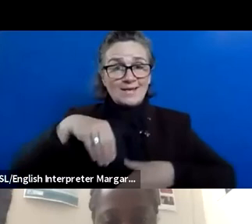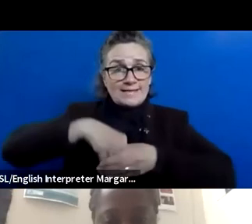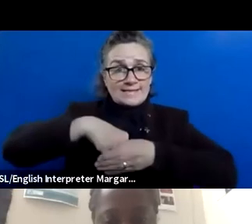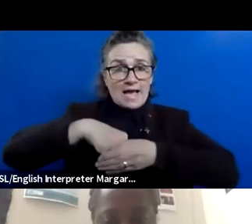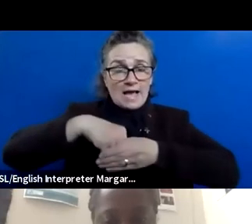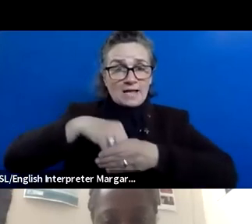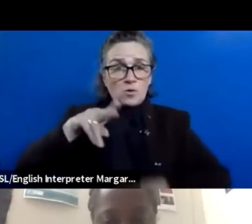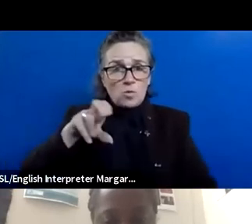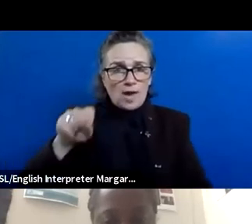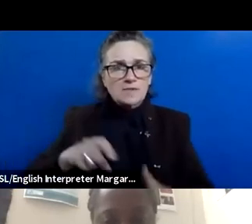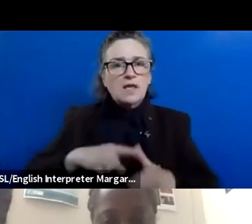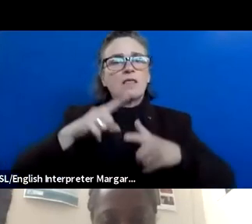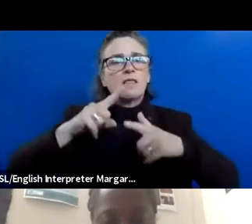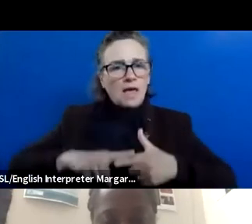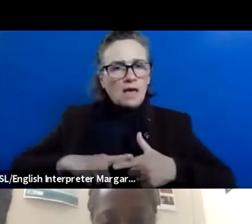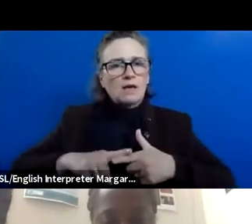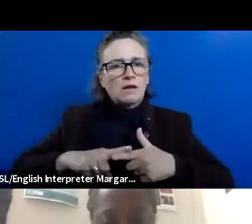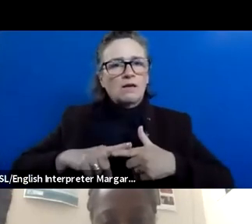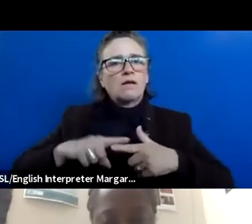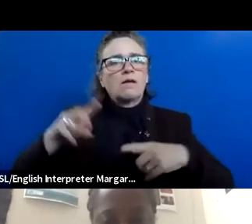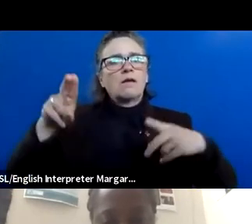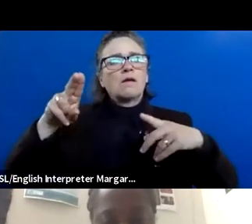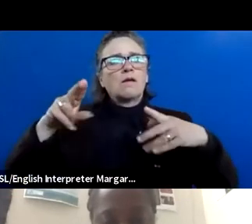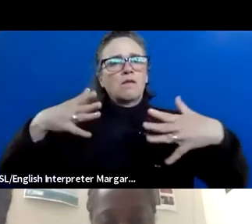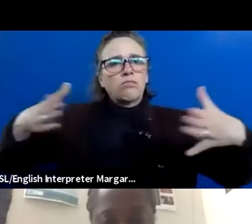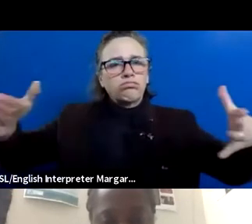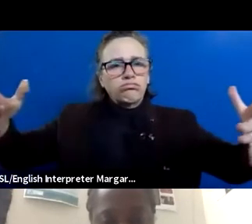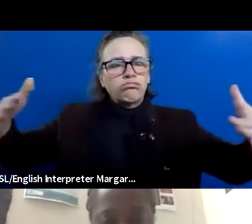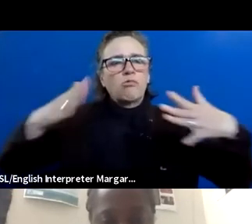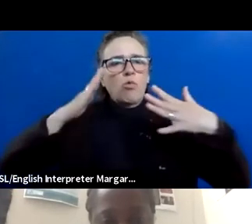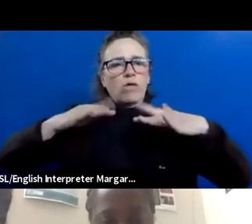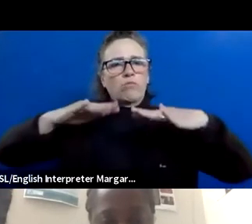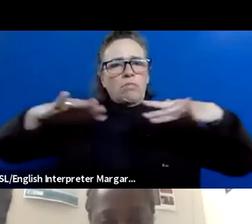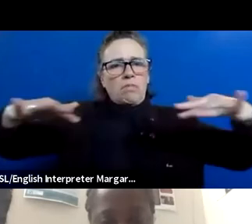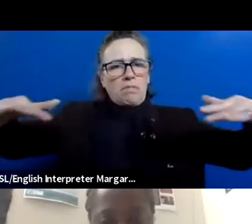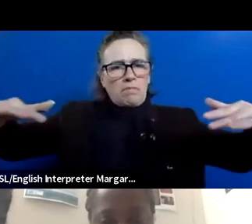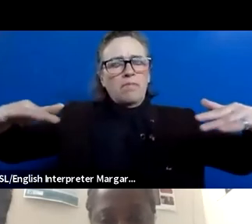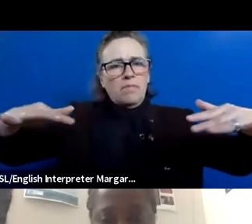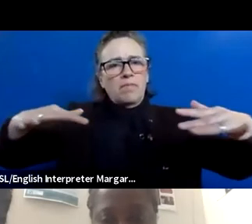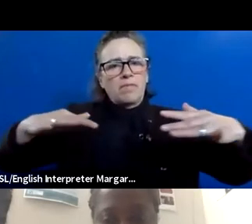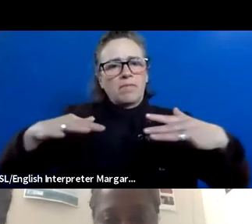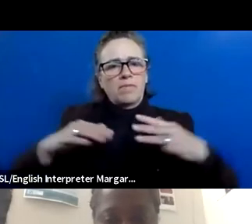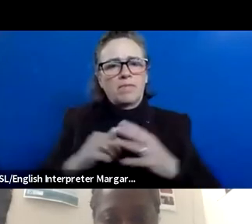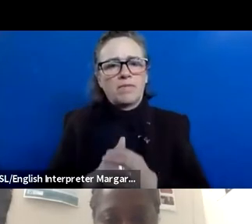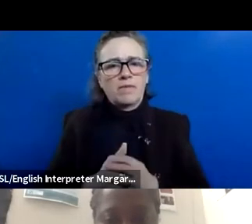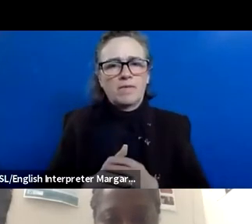start breathing in one way or another. So that's all I wanted to say. Yeah. You